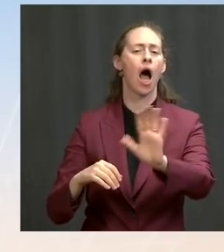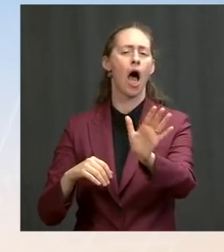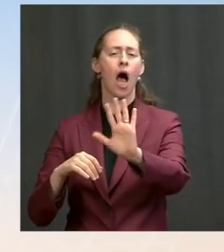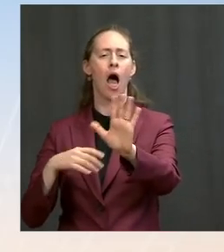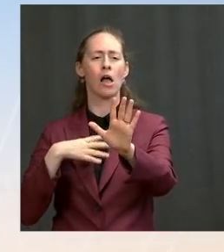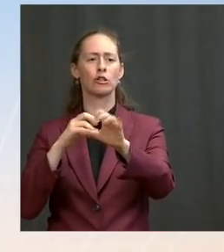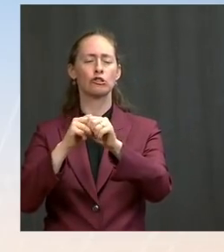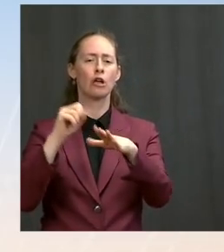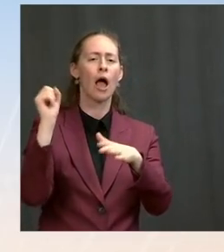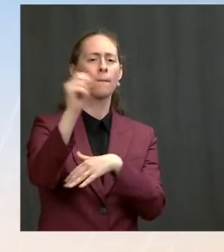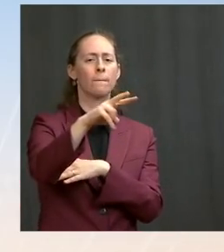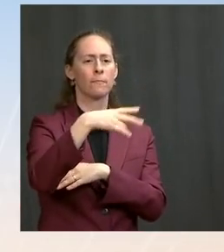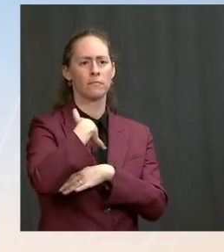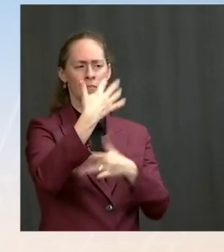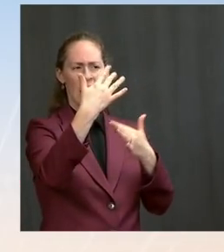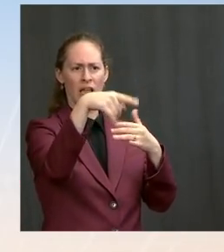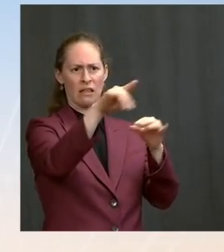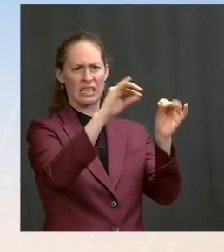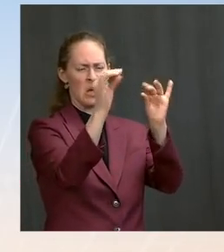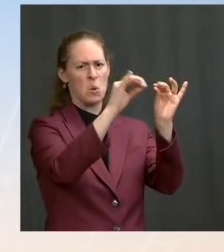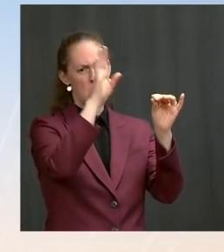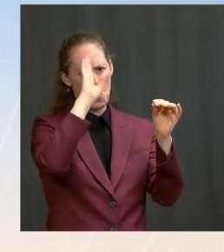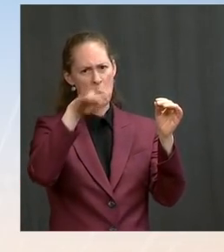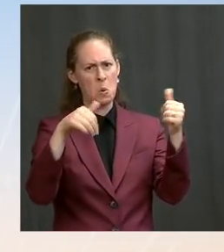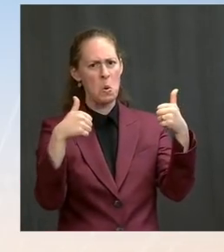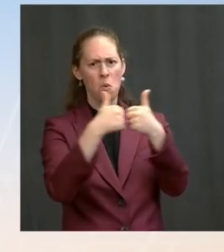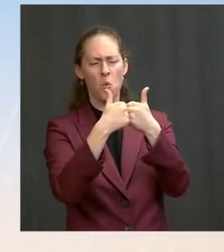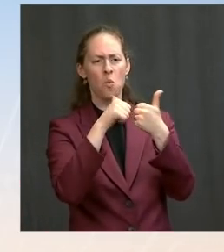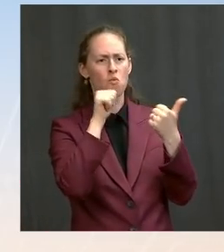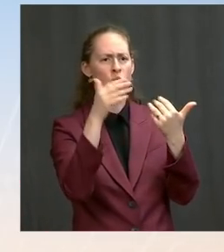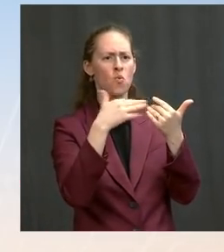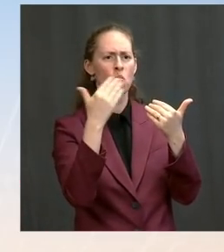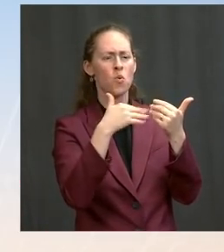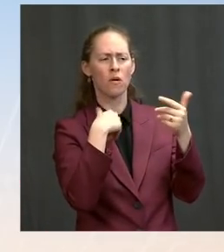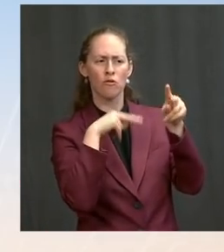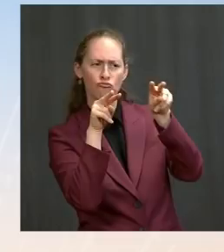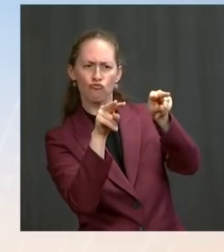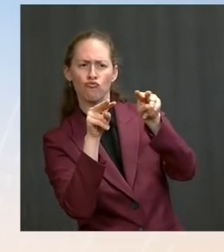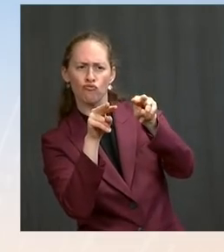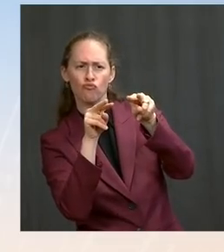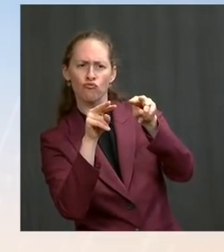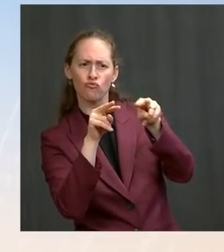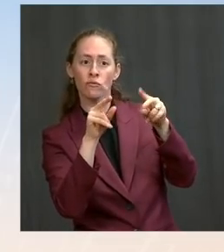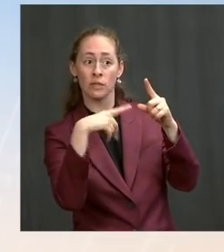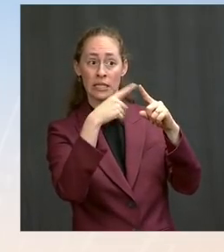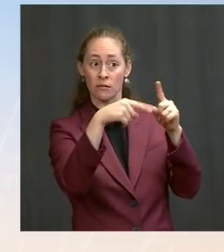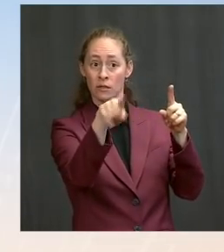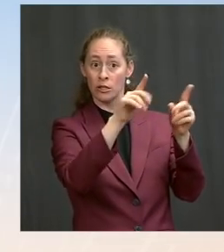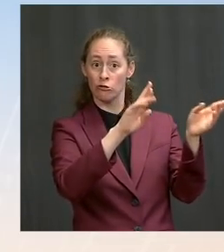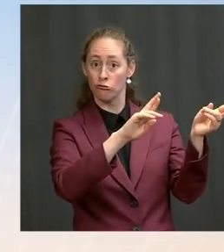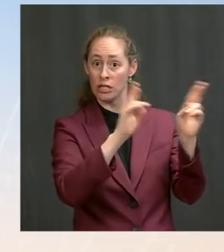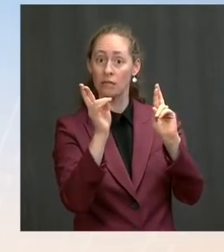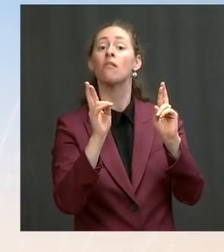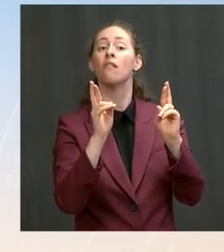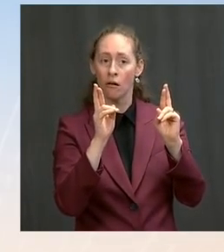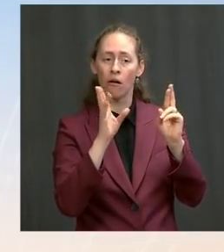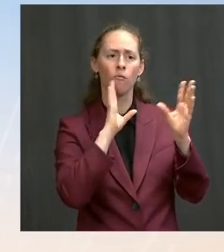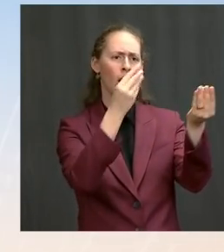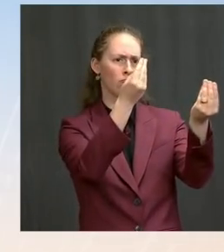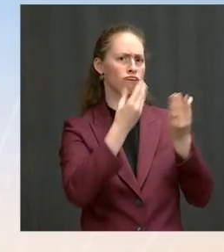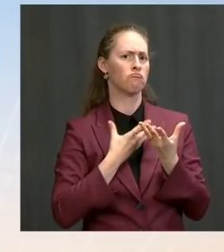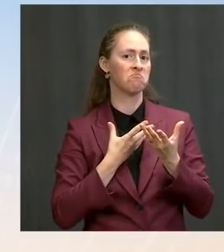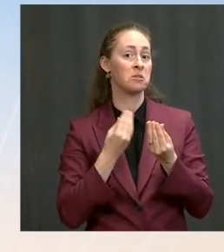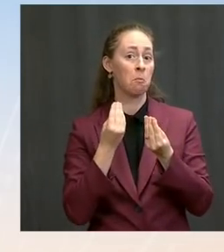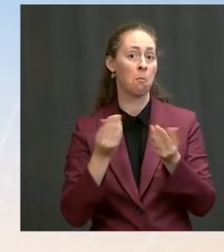having challenging discussions, no doubt, about how to move this forward. We'll take a look at it when they have the framework and they're ready to talk about it publicly. And is there also a concern